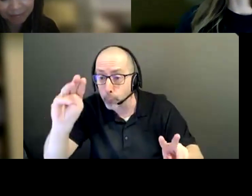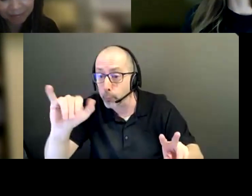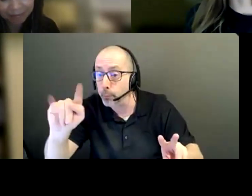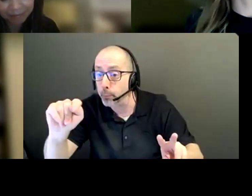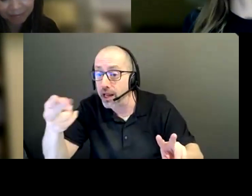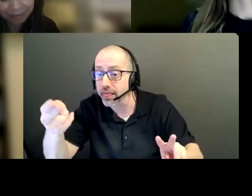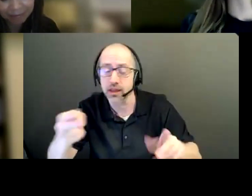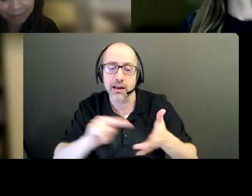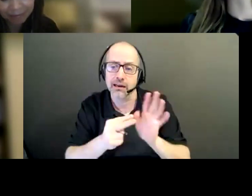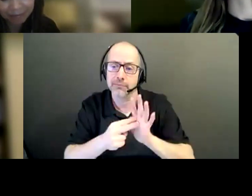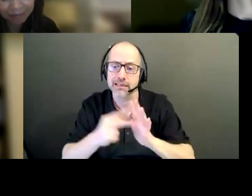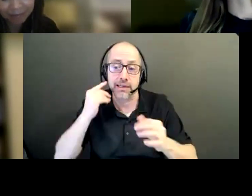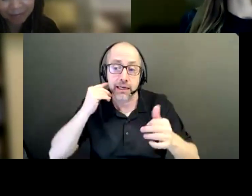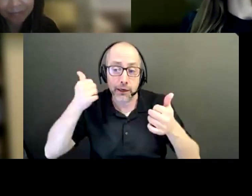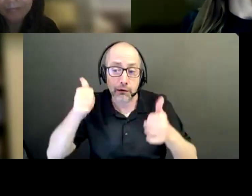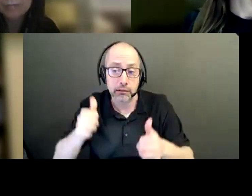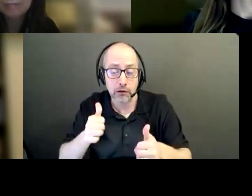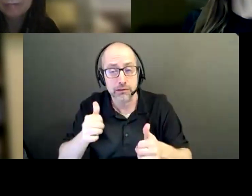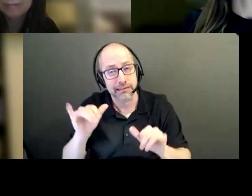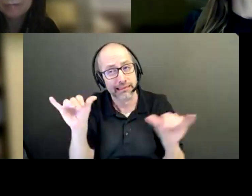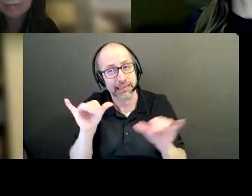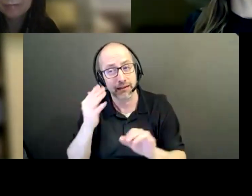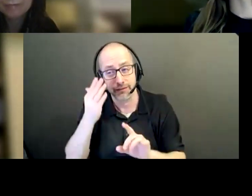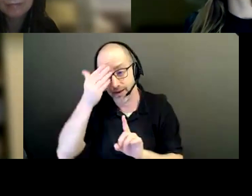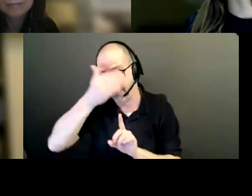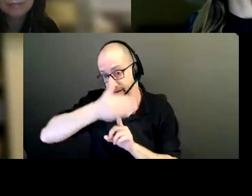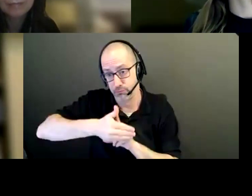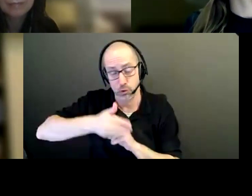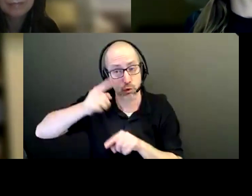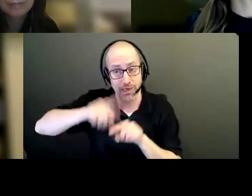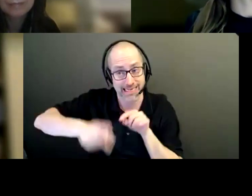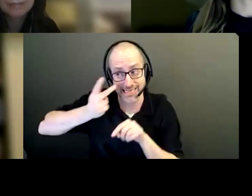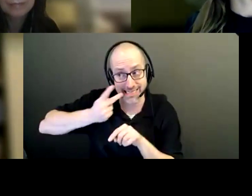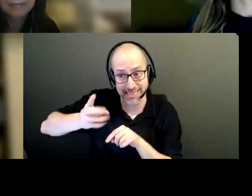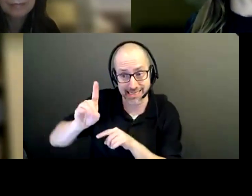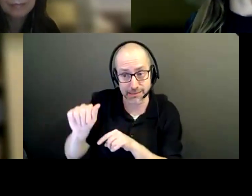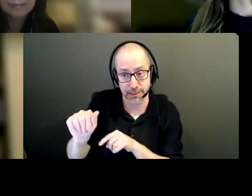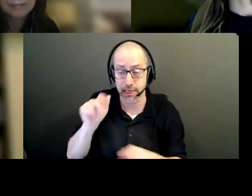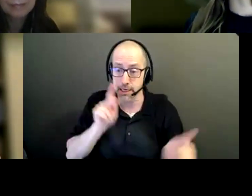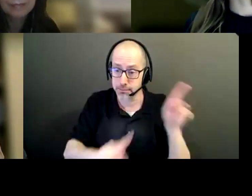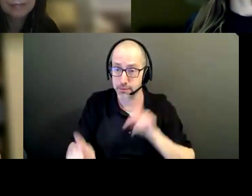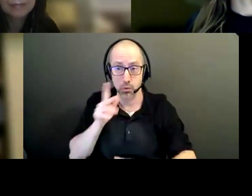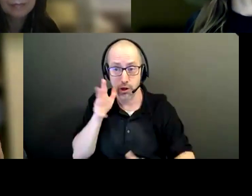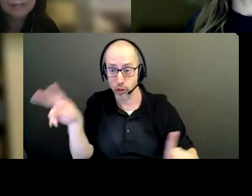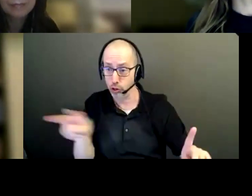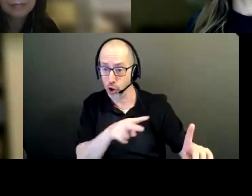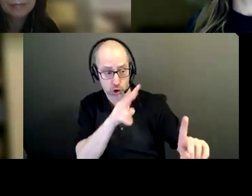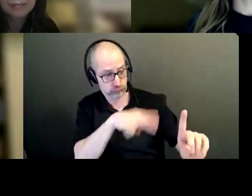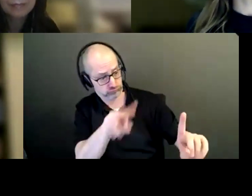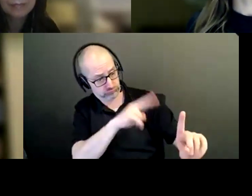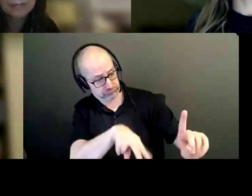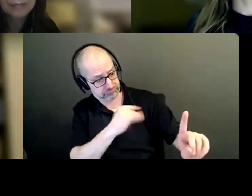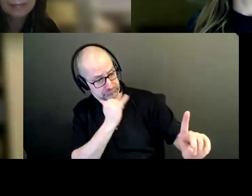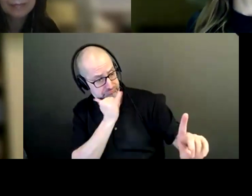hearing loss is kind of an invisible disability. A lot of people look at you and they don't see anything wrong.